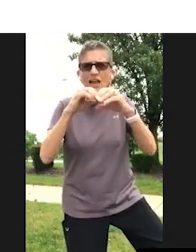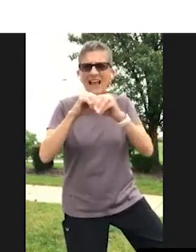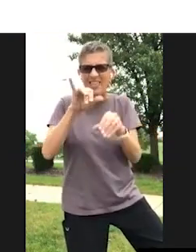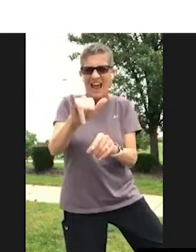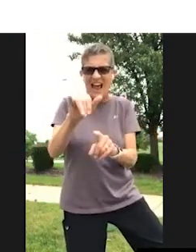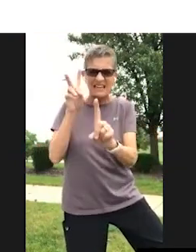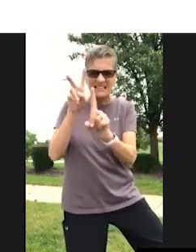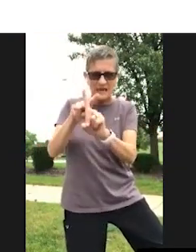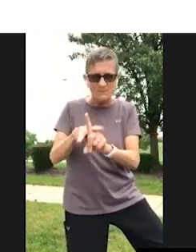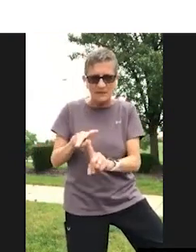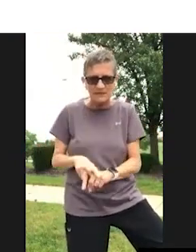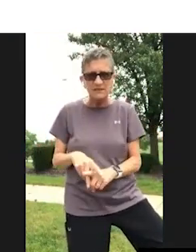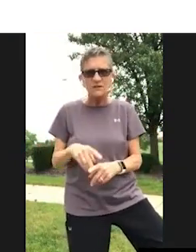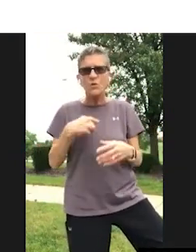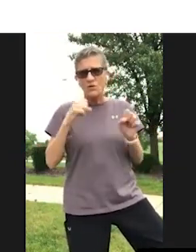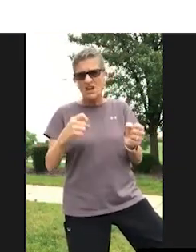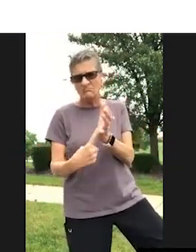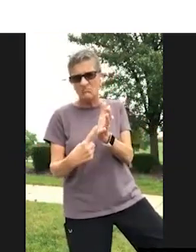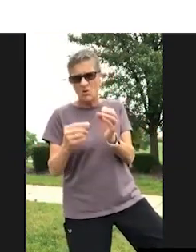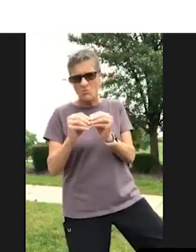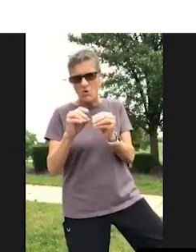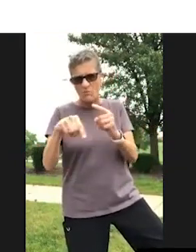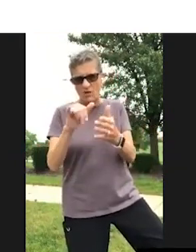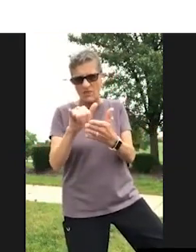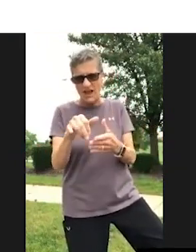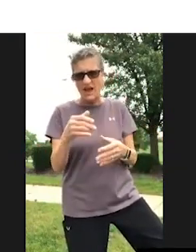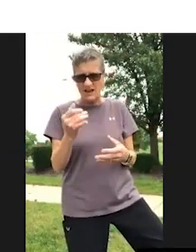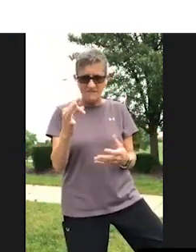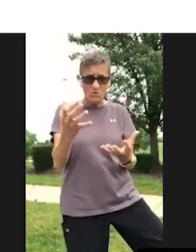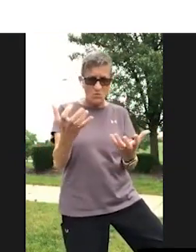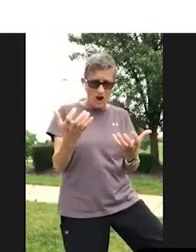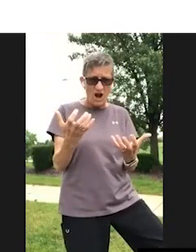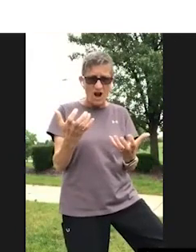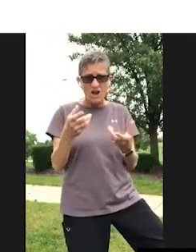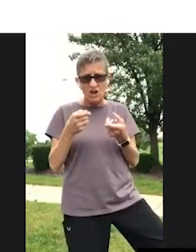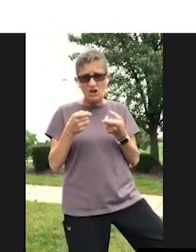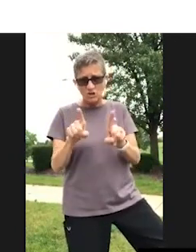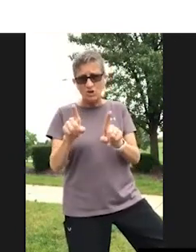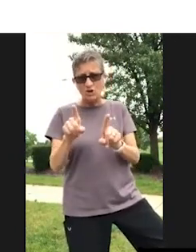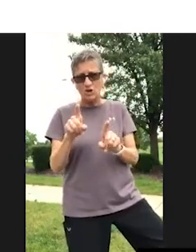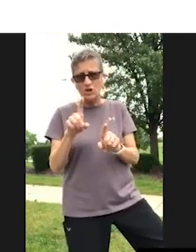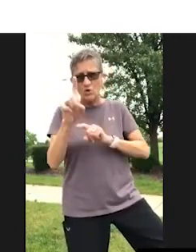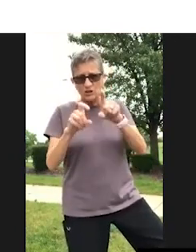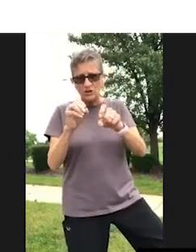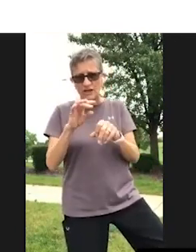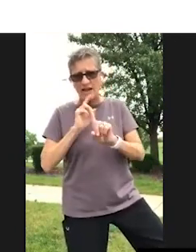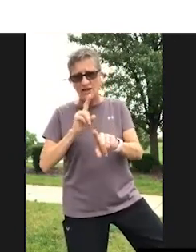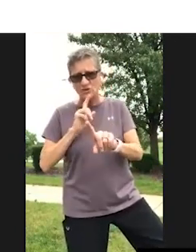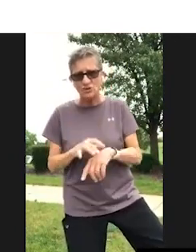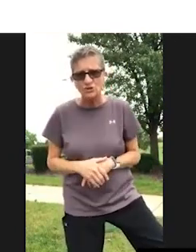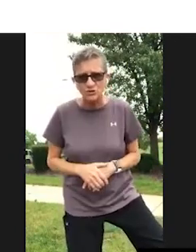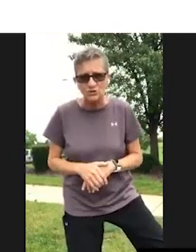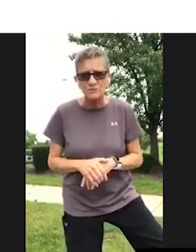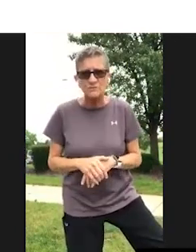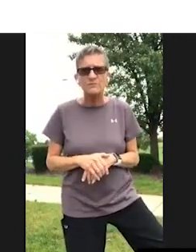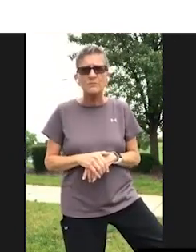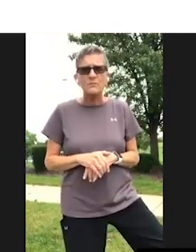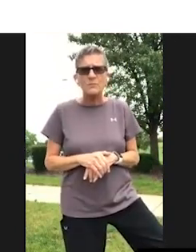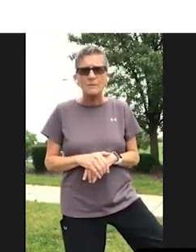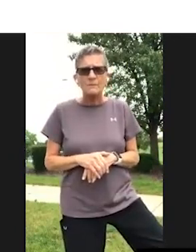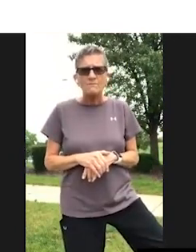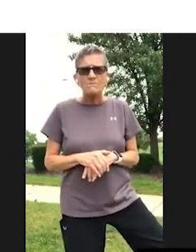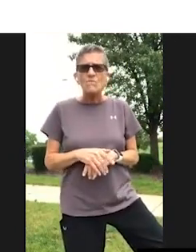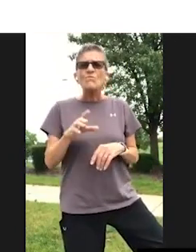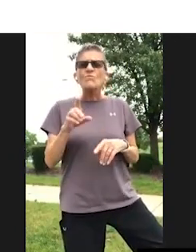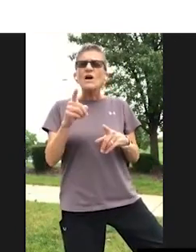talk more if people want to about any of these during the Q&A as we go.